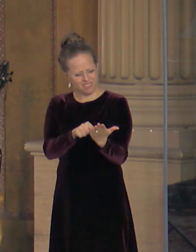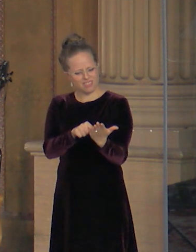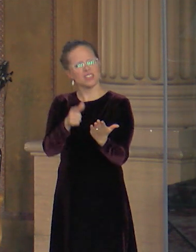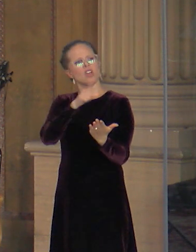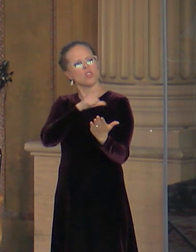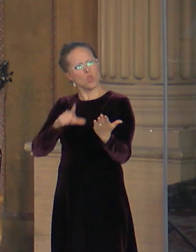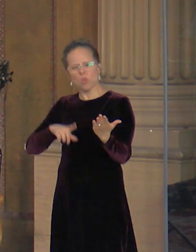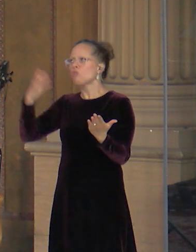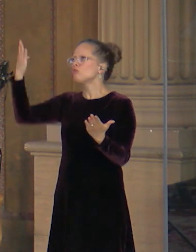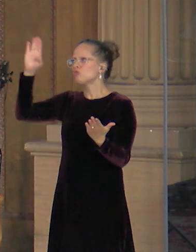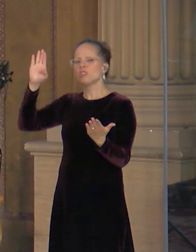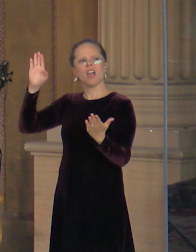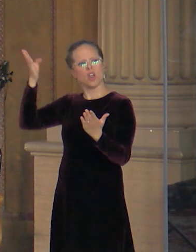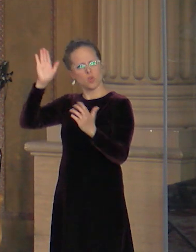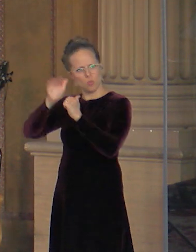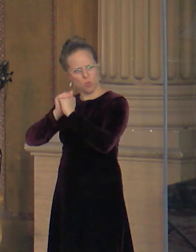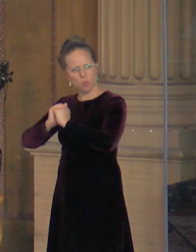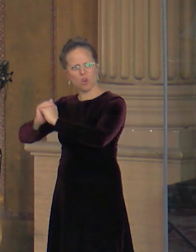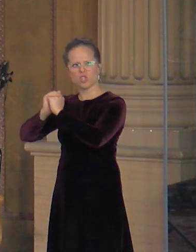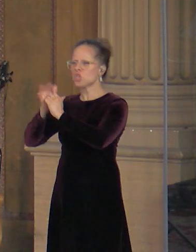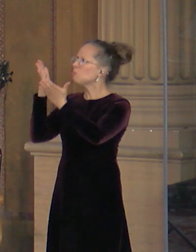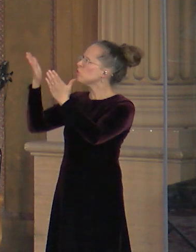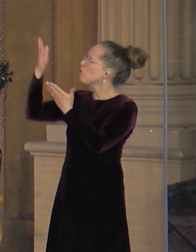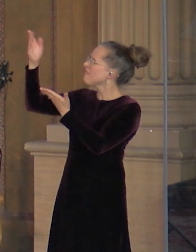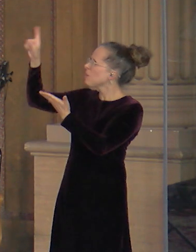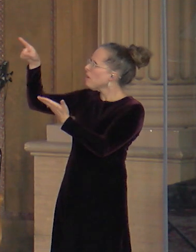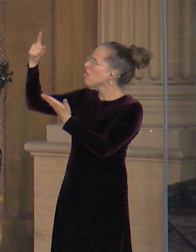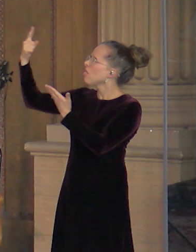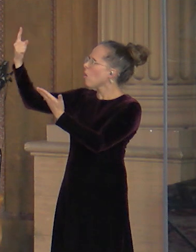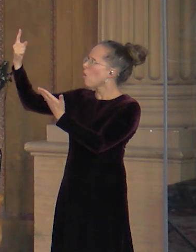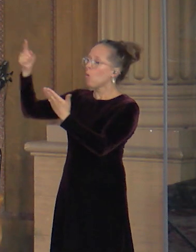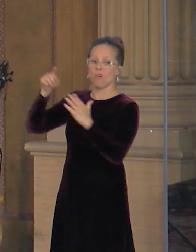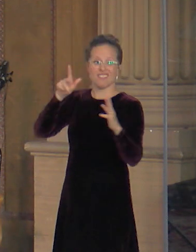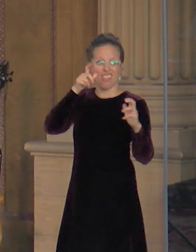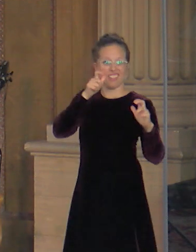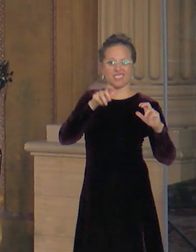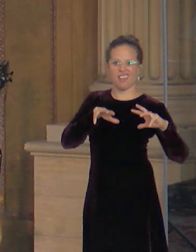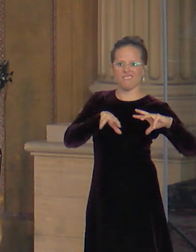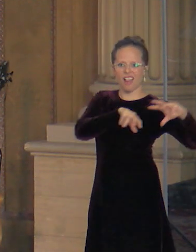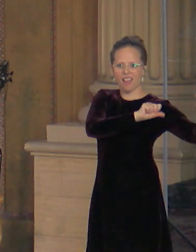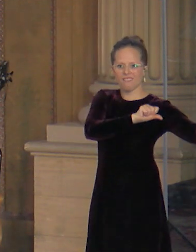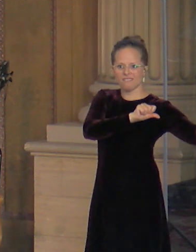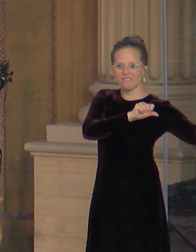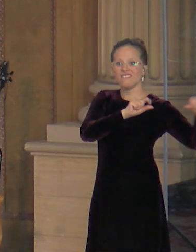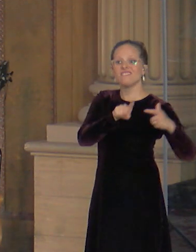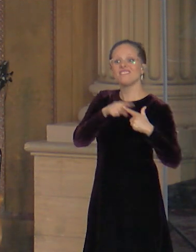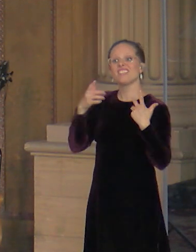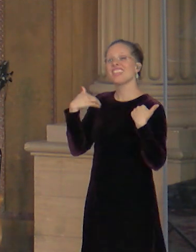shall you serve then the devil left him and behold angels came and were ministering to him